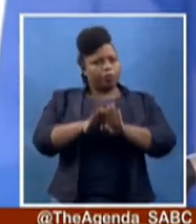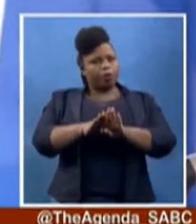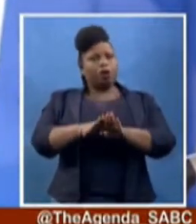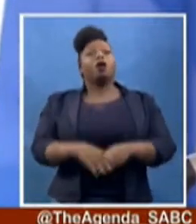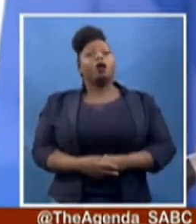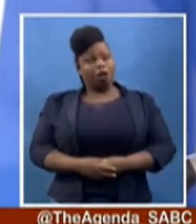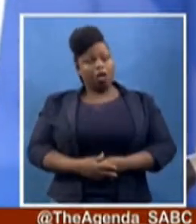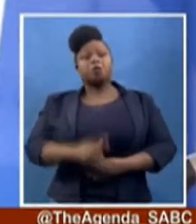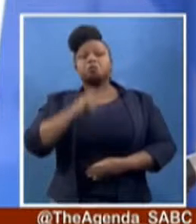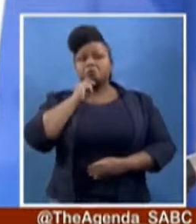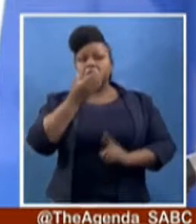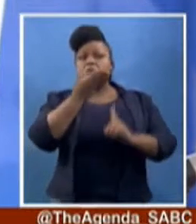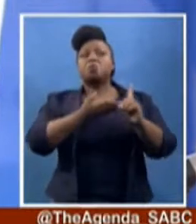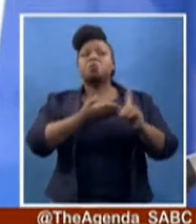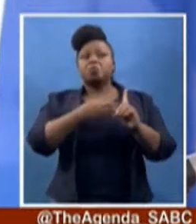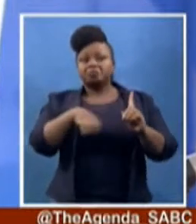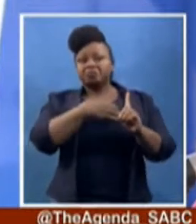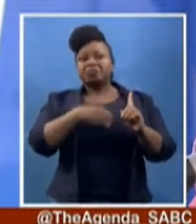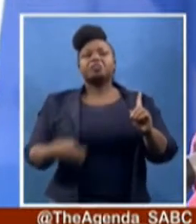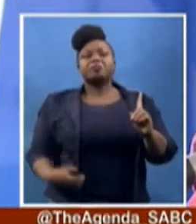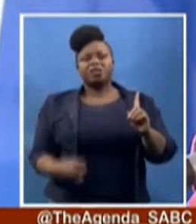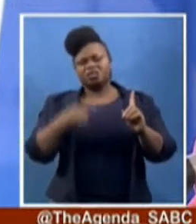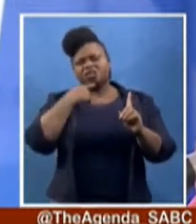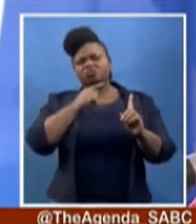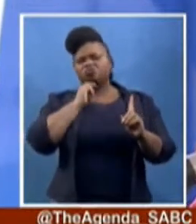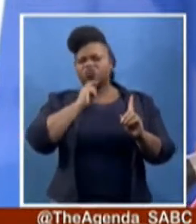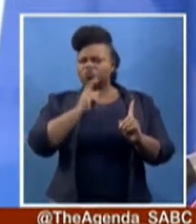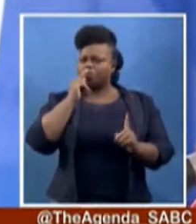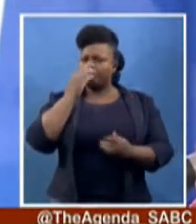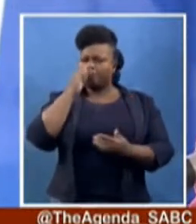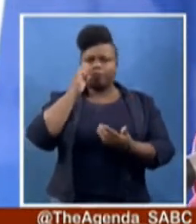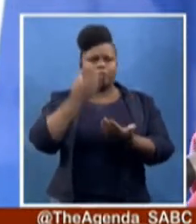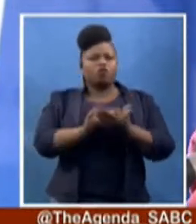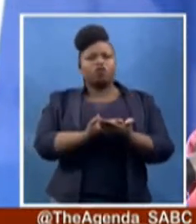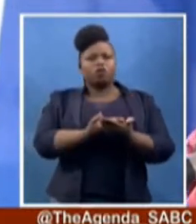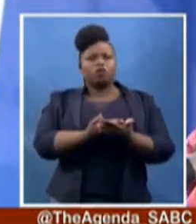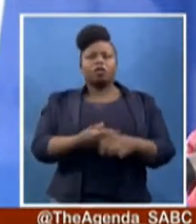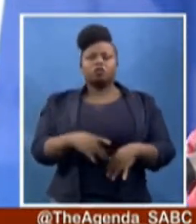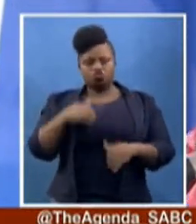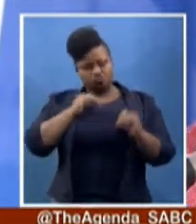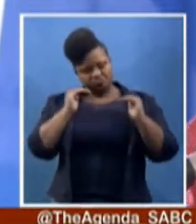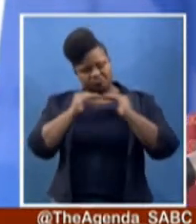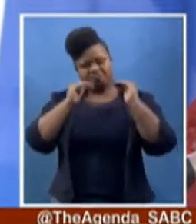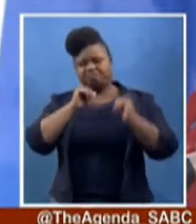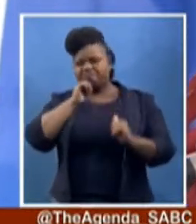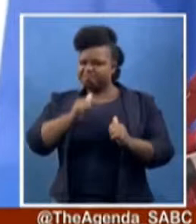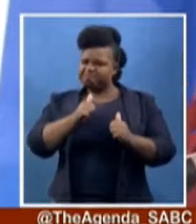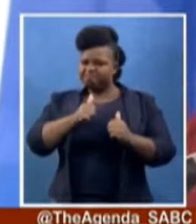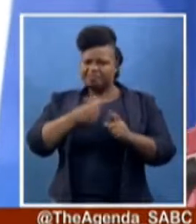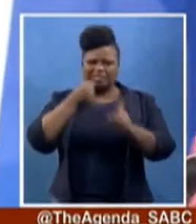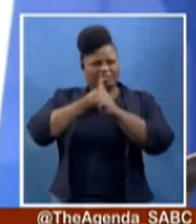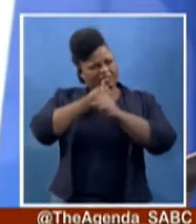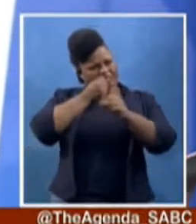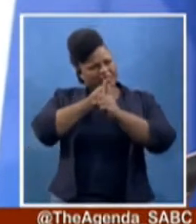the task, Mr. President. It was really tough.